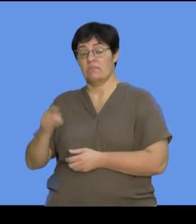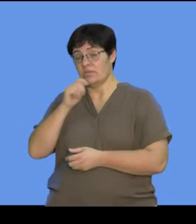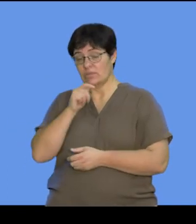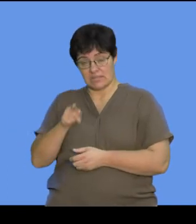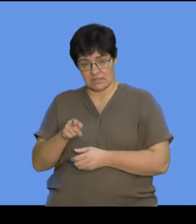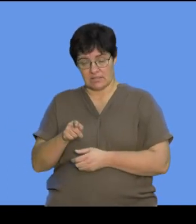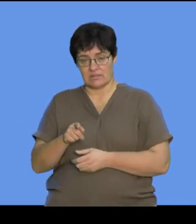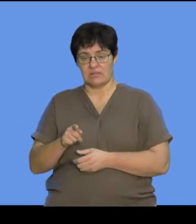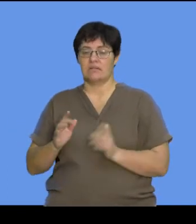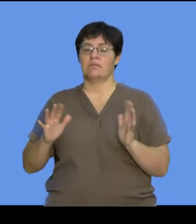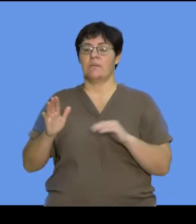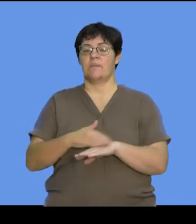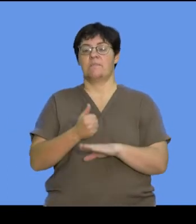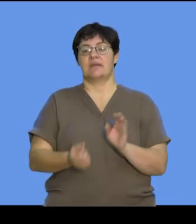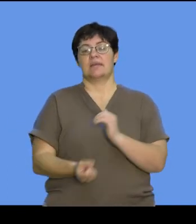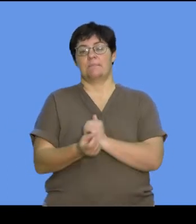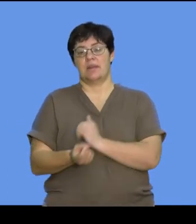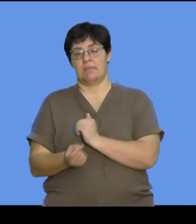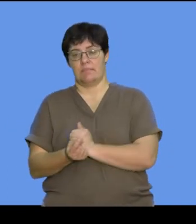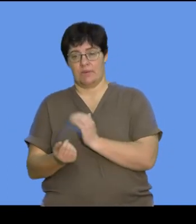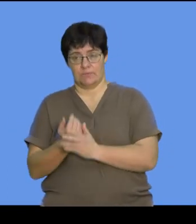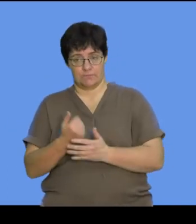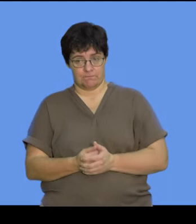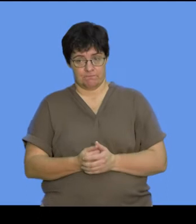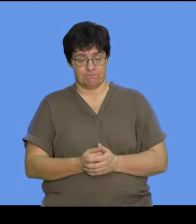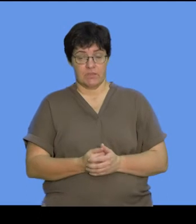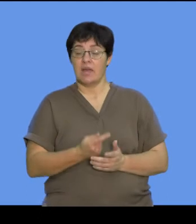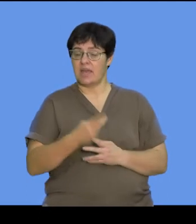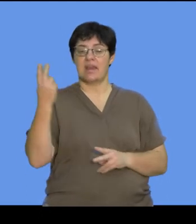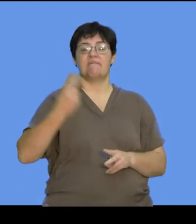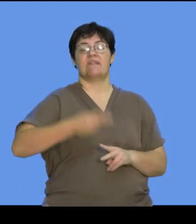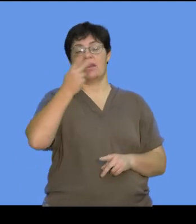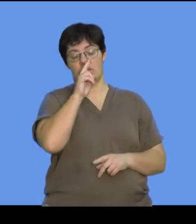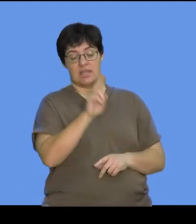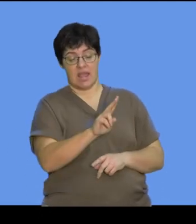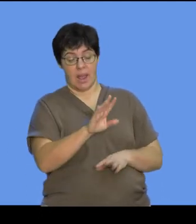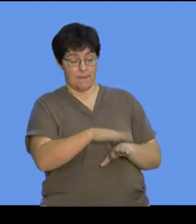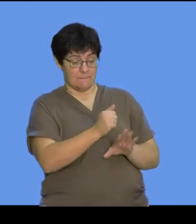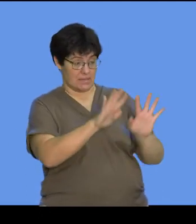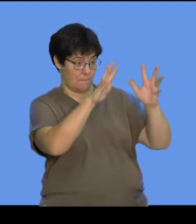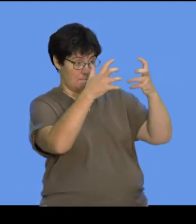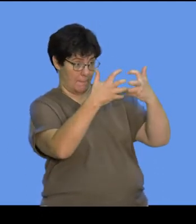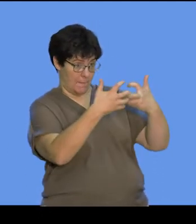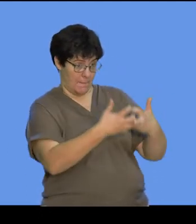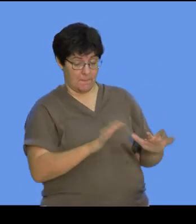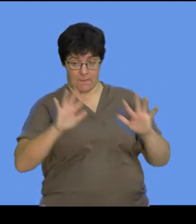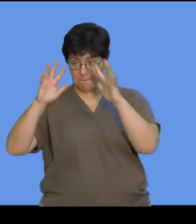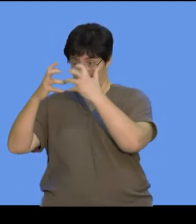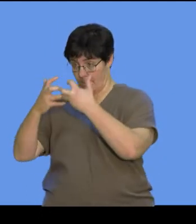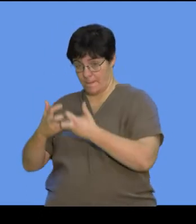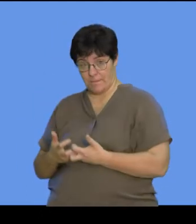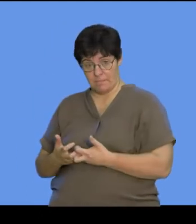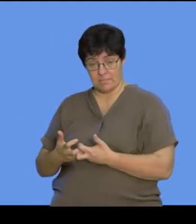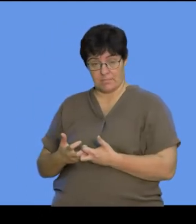nucleoplasm, and using that, the complementary base pairing occurs. And we finally see that once these base pairs are